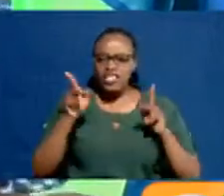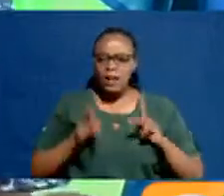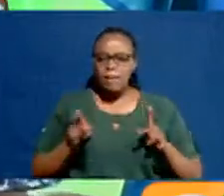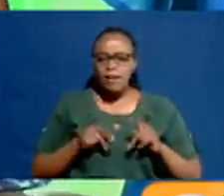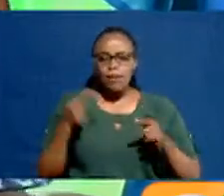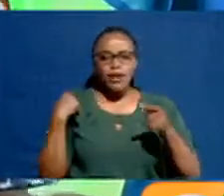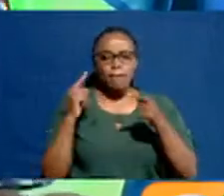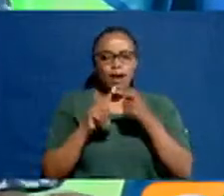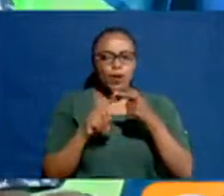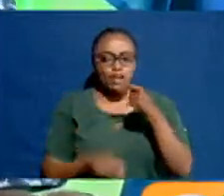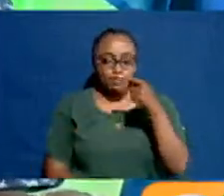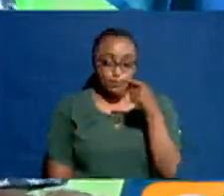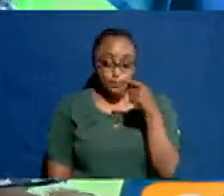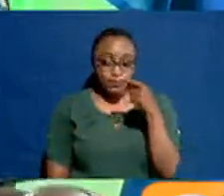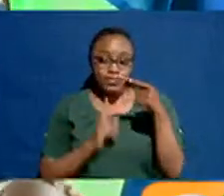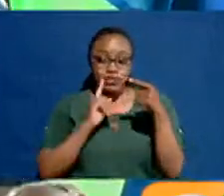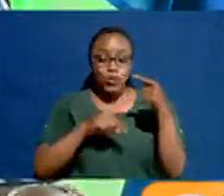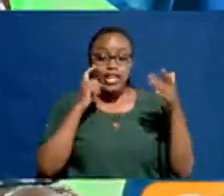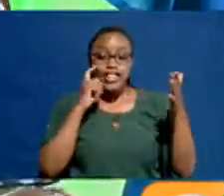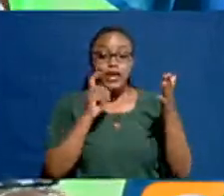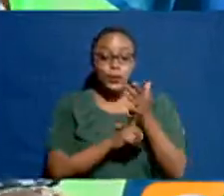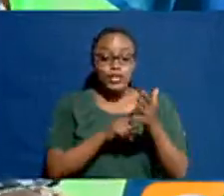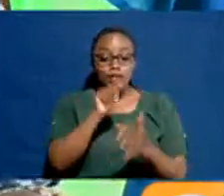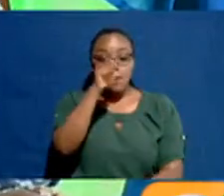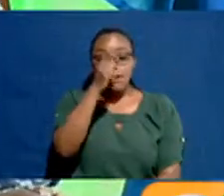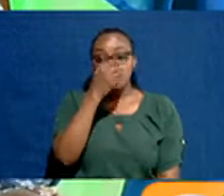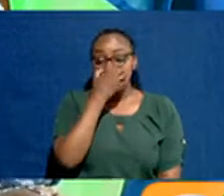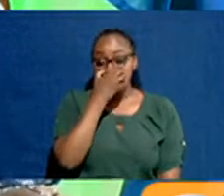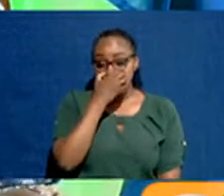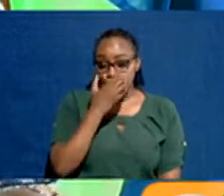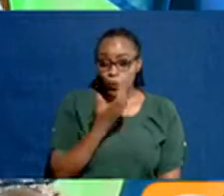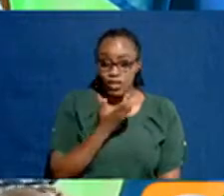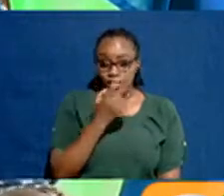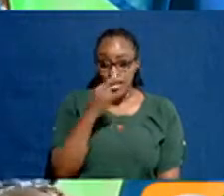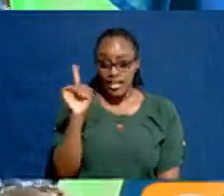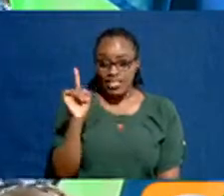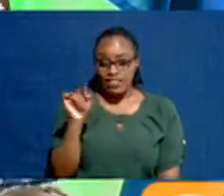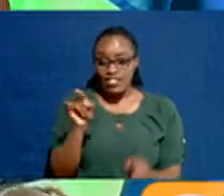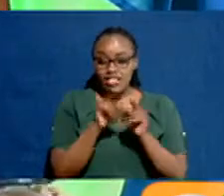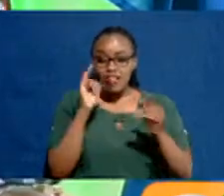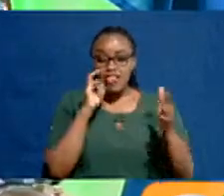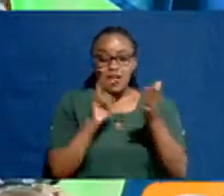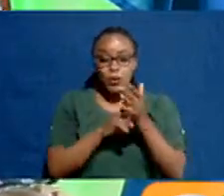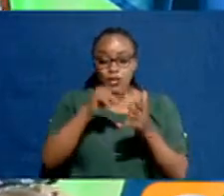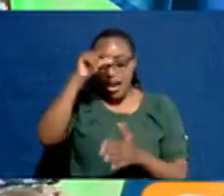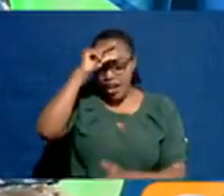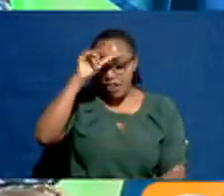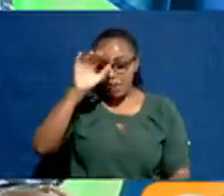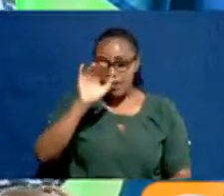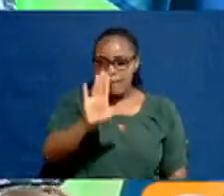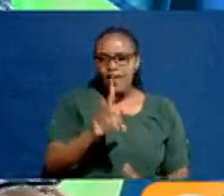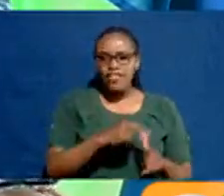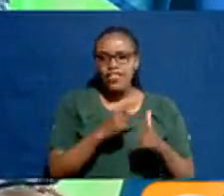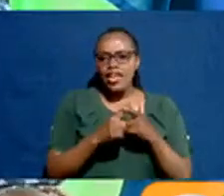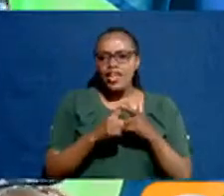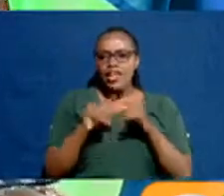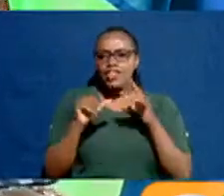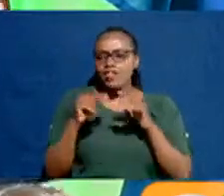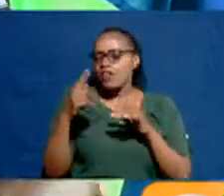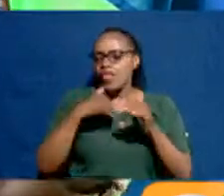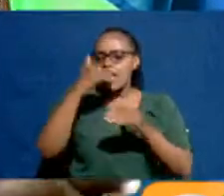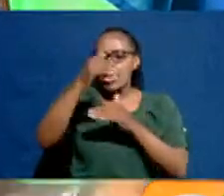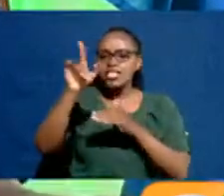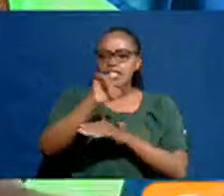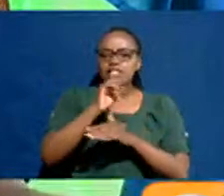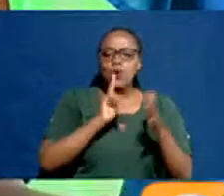one, they say they don't recognize President William Ruto, and they don't recognize his government. Then the following day, they are saying